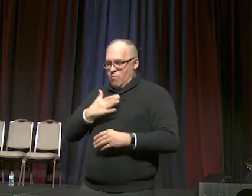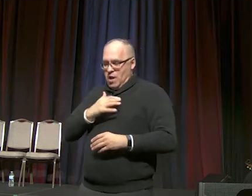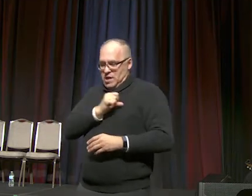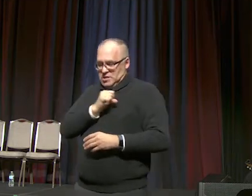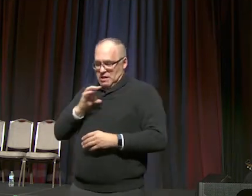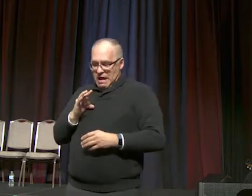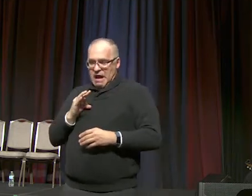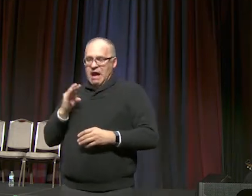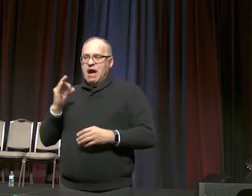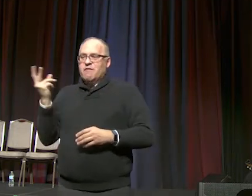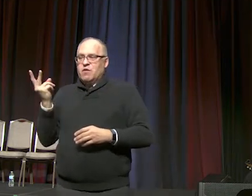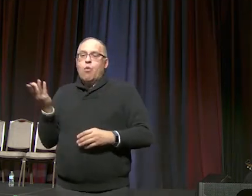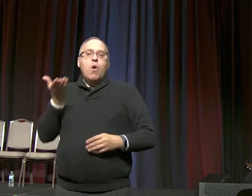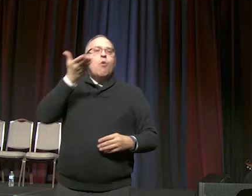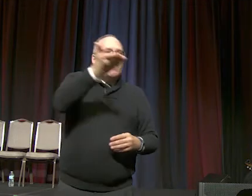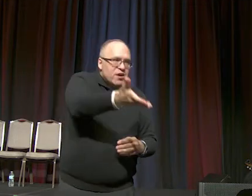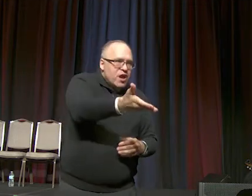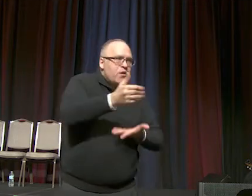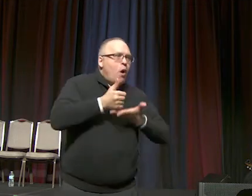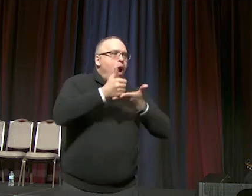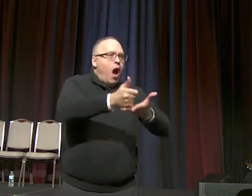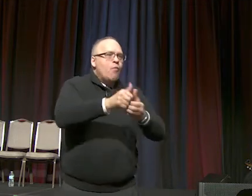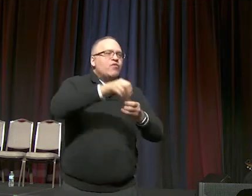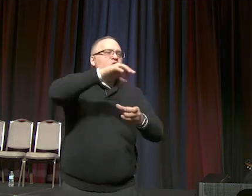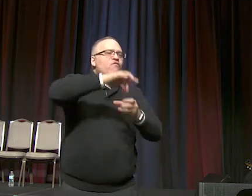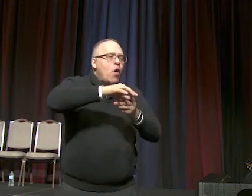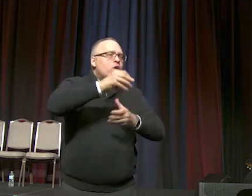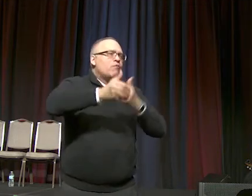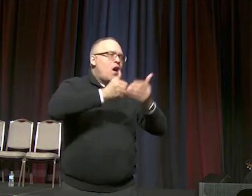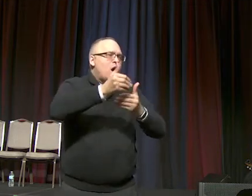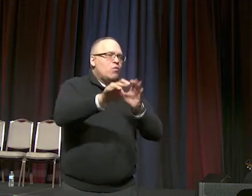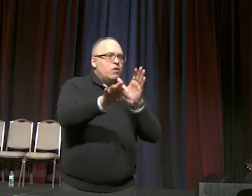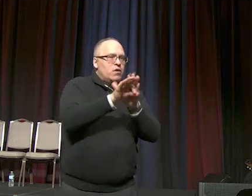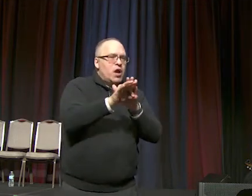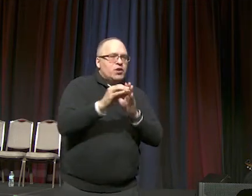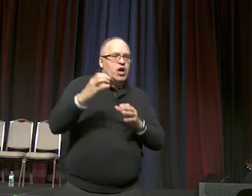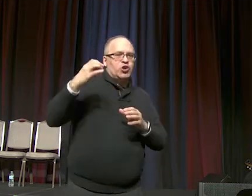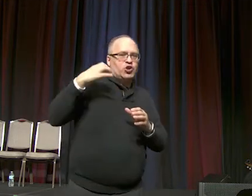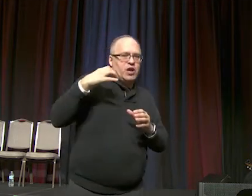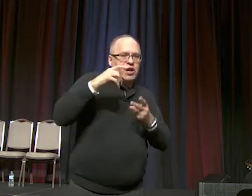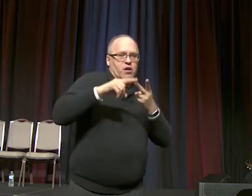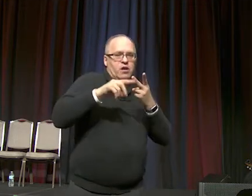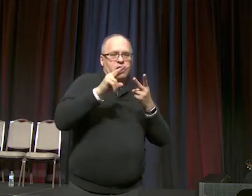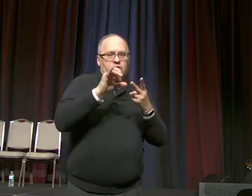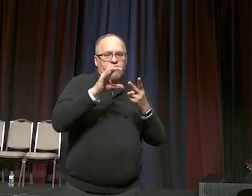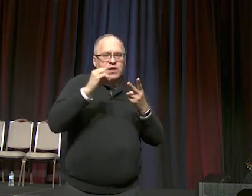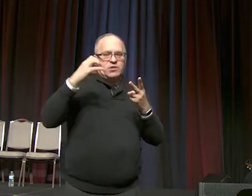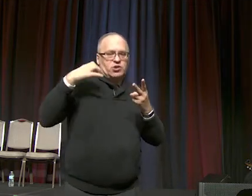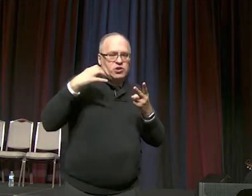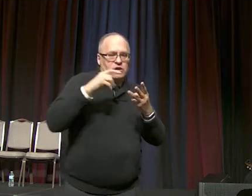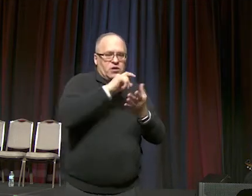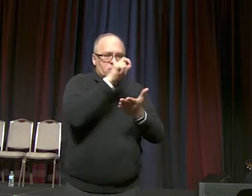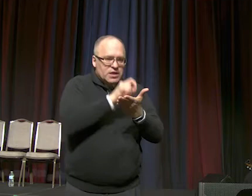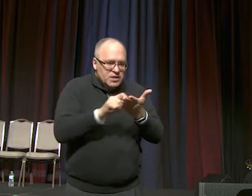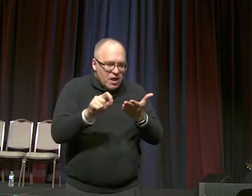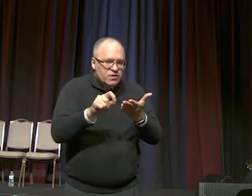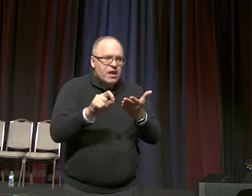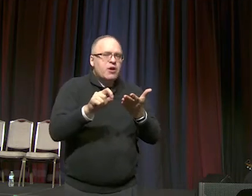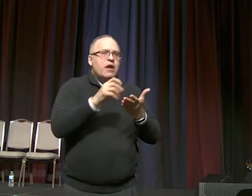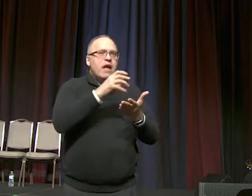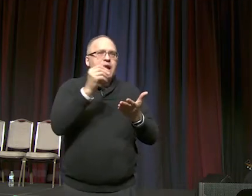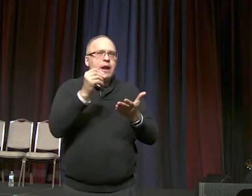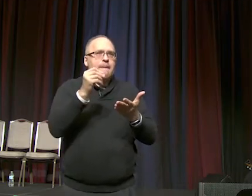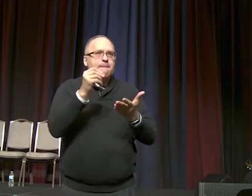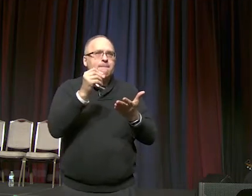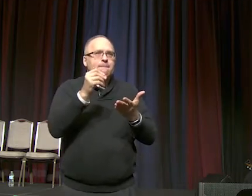to assist the voting process, but we elect a chair, a vice chair, a secretary, the designated number